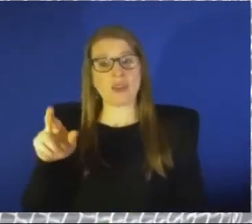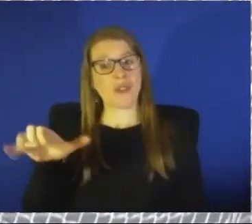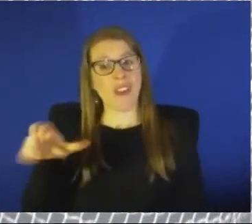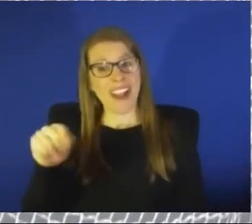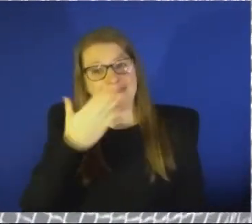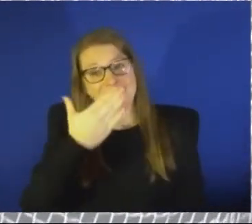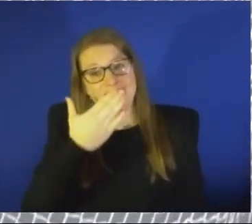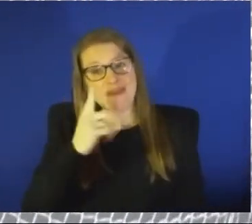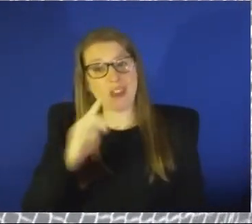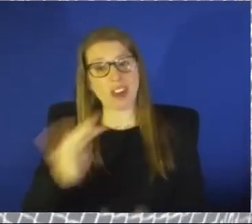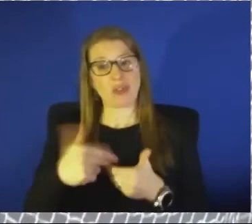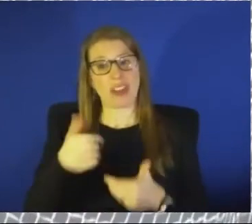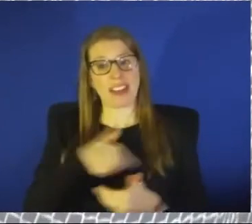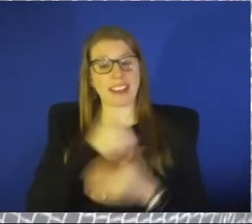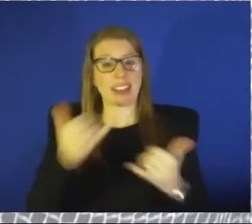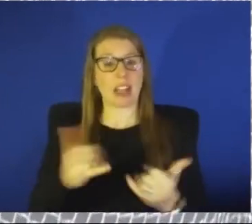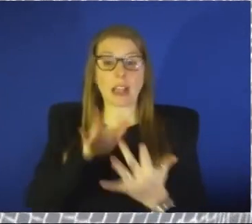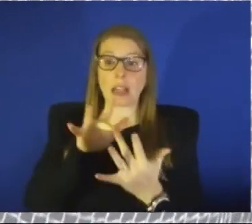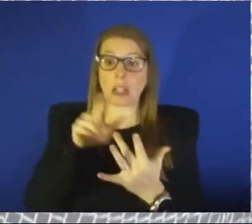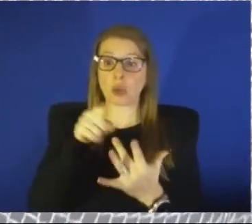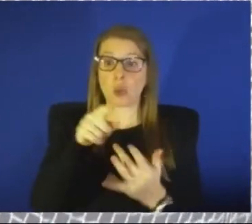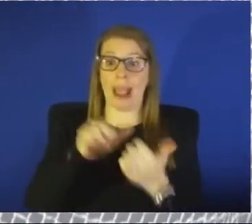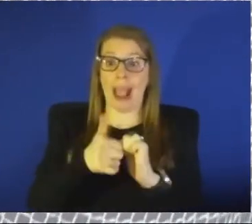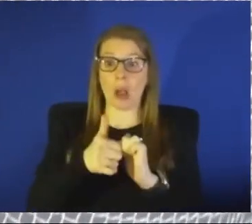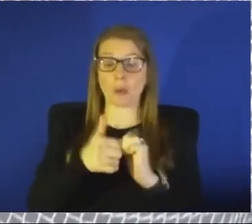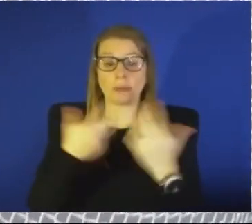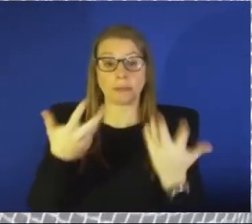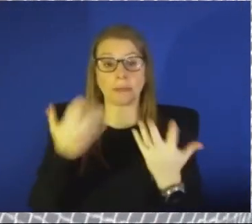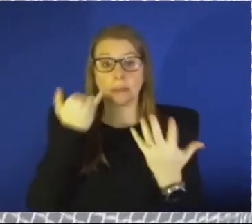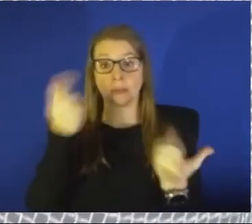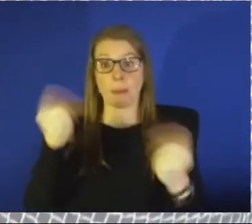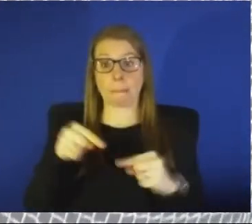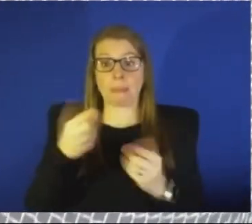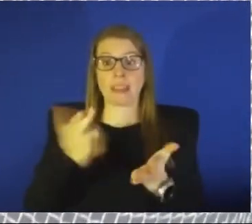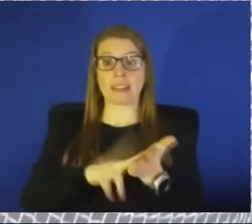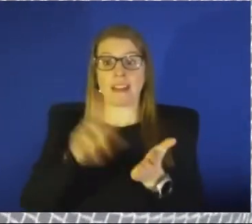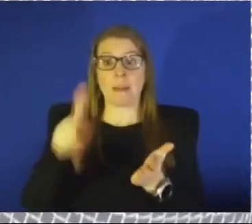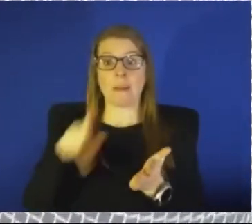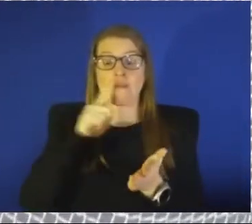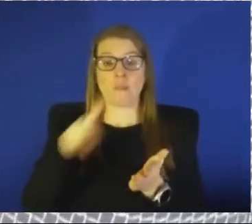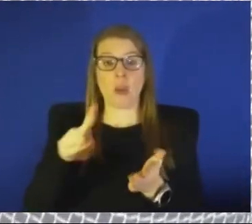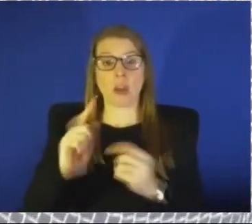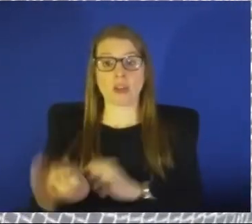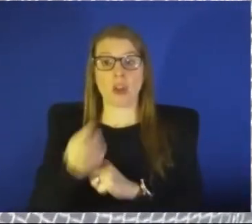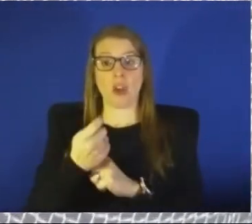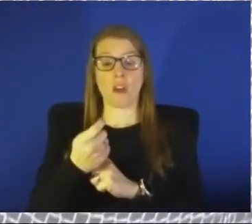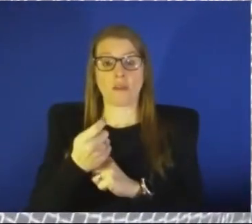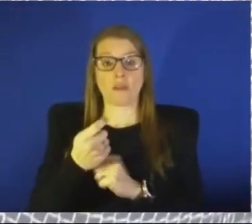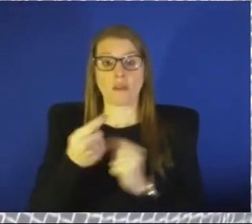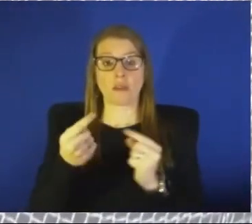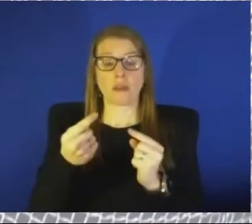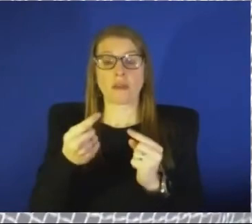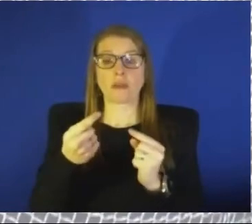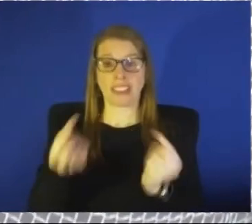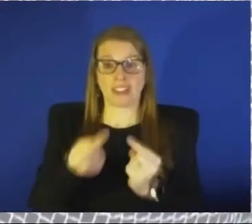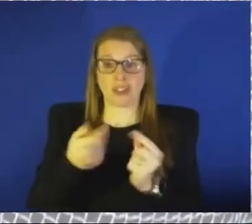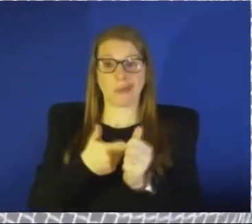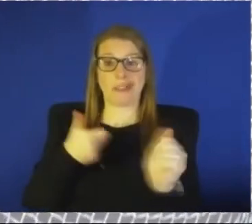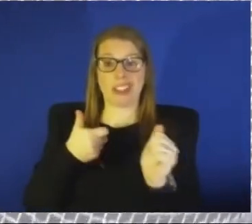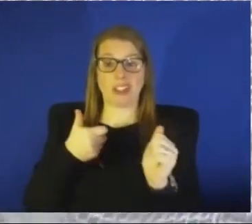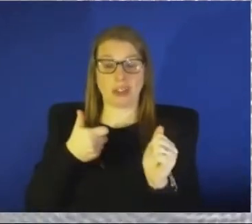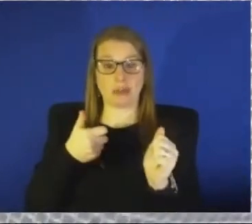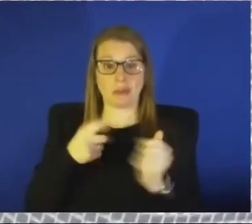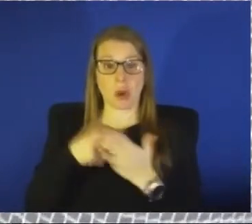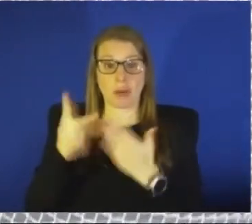how they can contact you if they want to come out here and do this. Yeah, so to sign up for our golf fitness and injury prevention program or any program here, you can give us a call